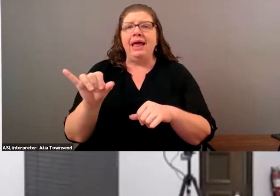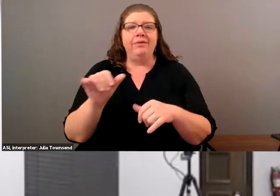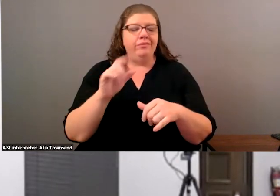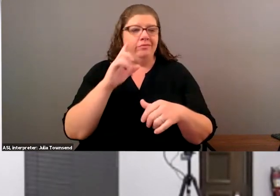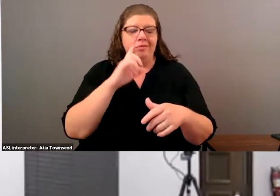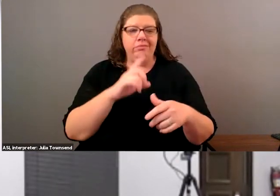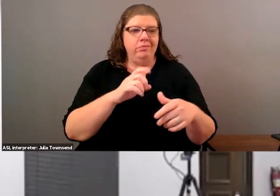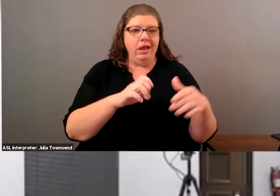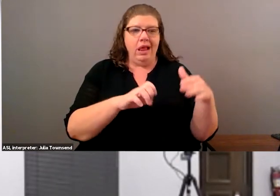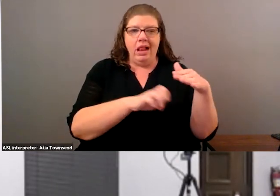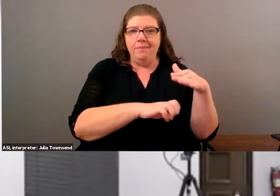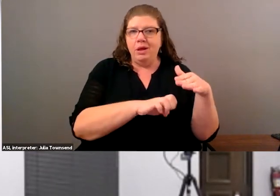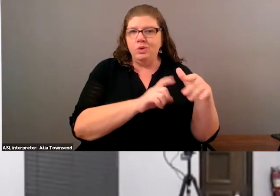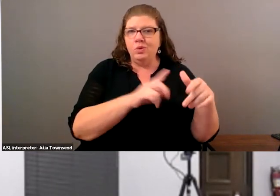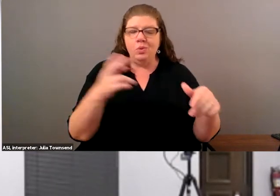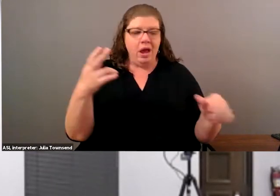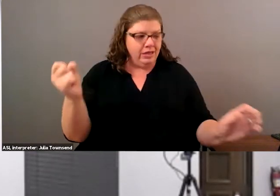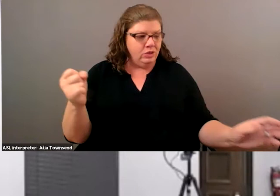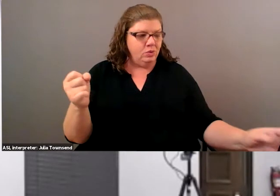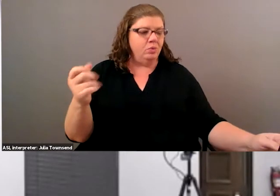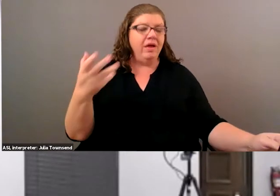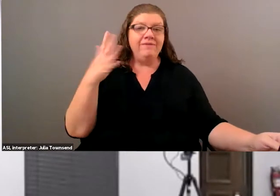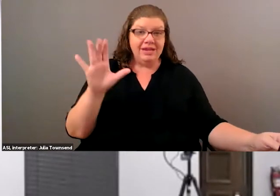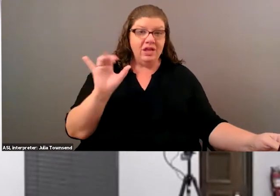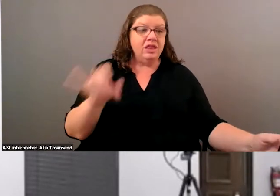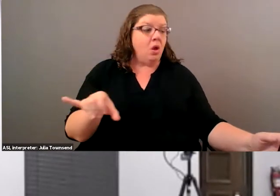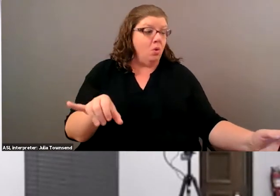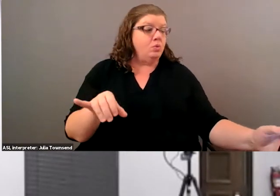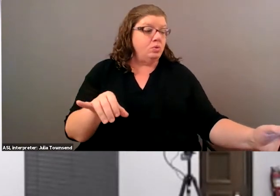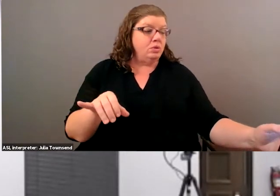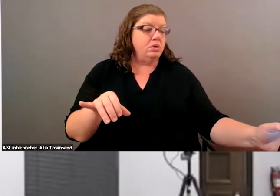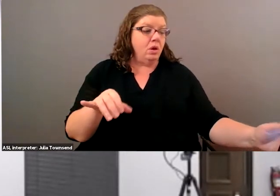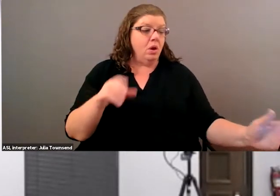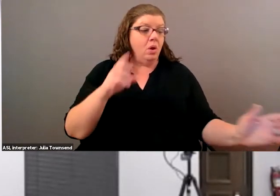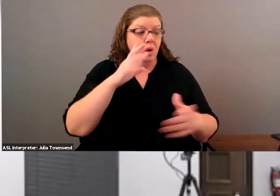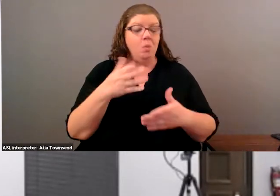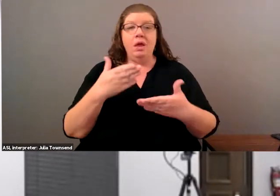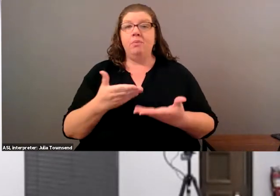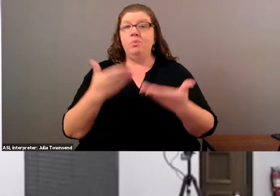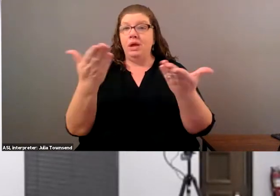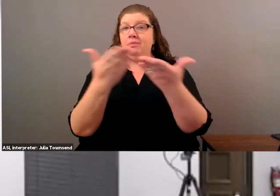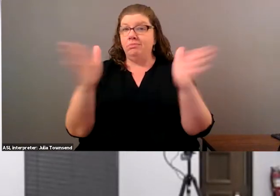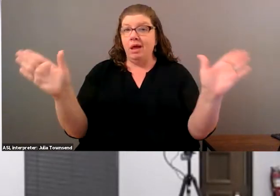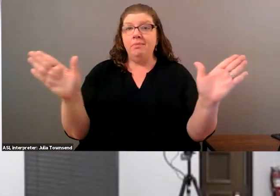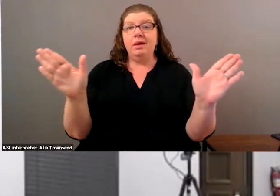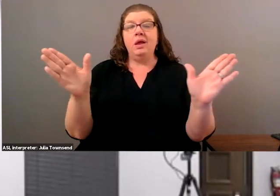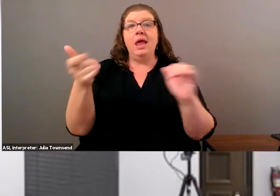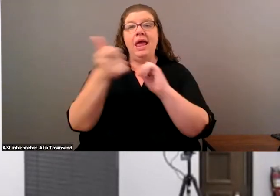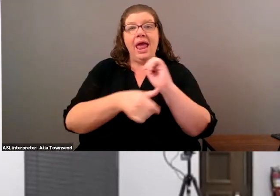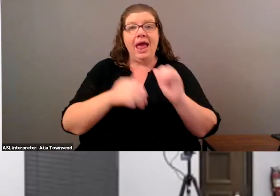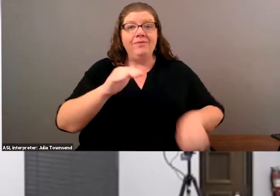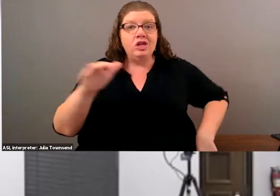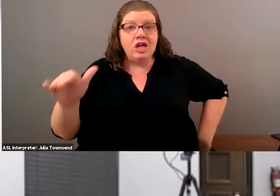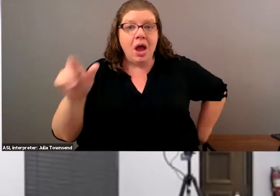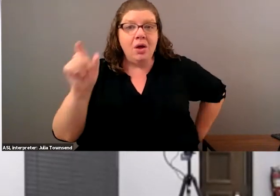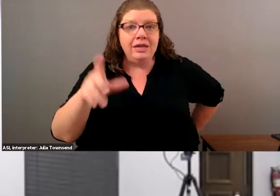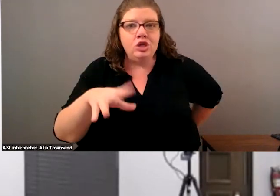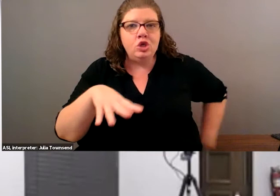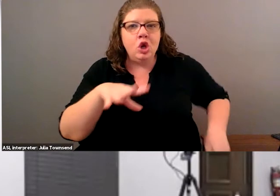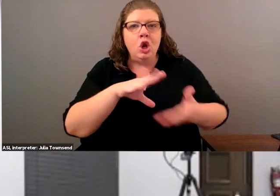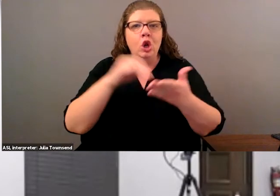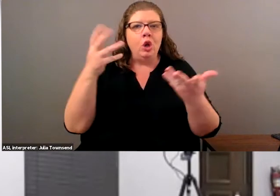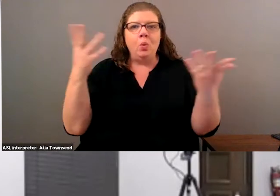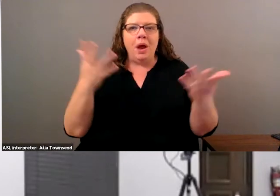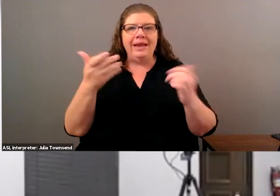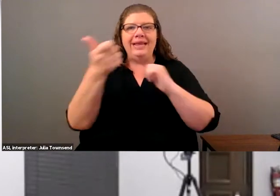school. And they have completed those. So we will be bringing and making public what every child needs to learn by the end of